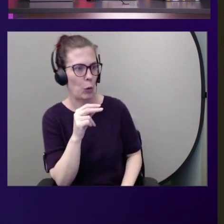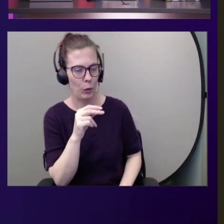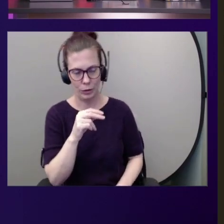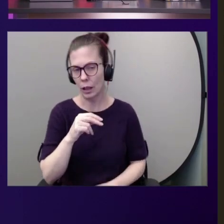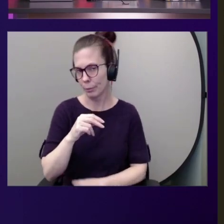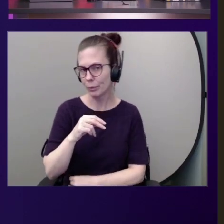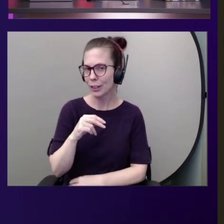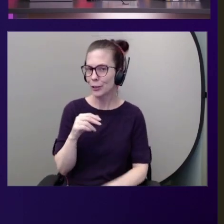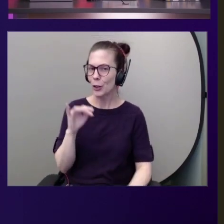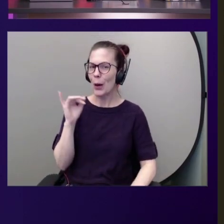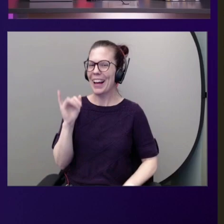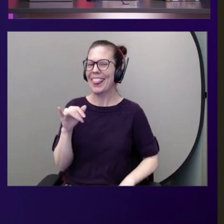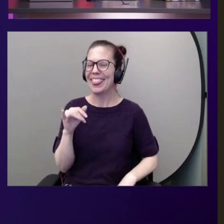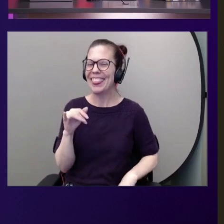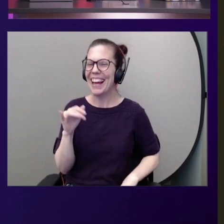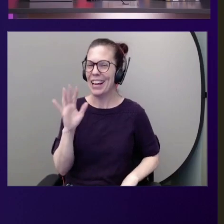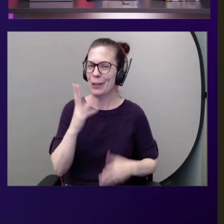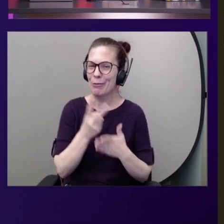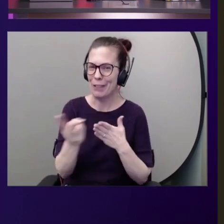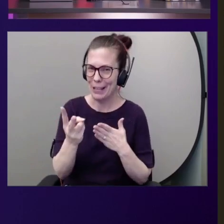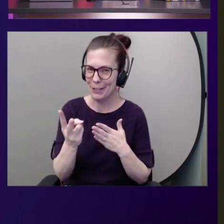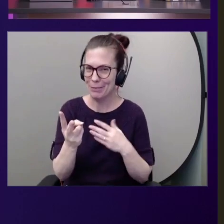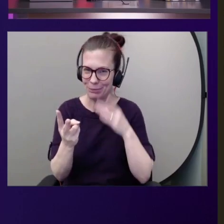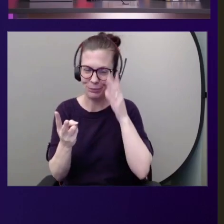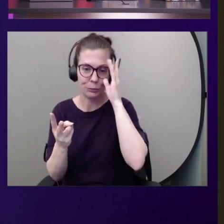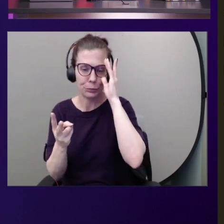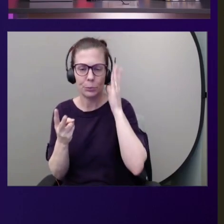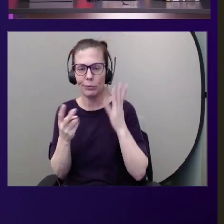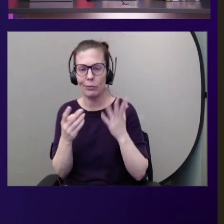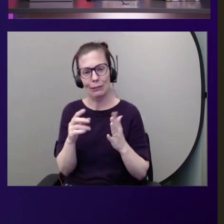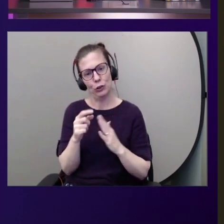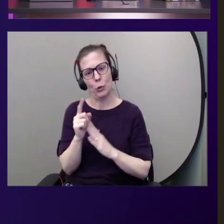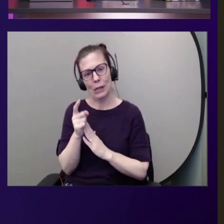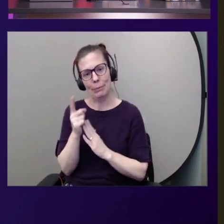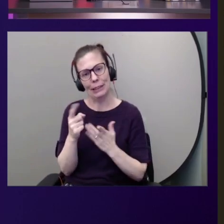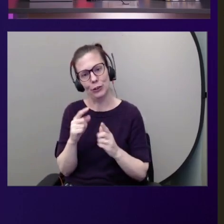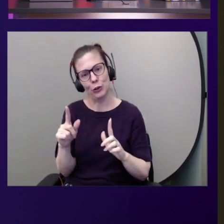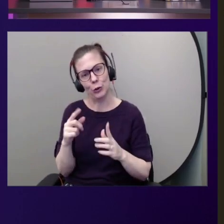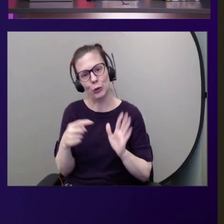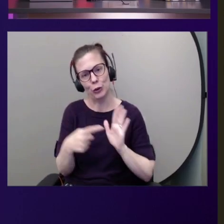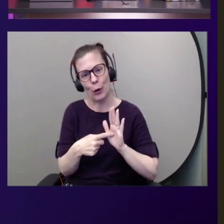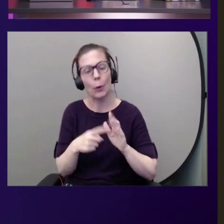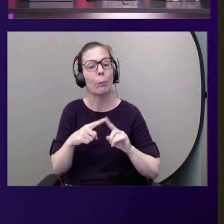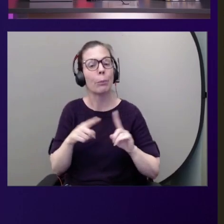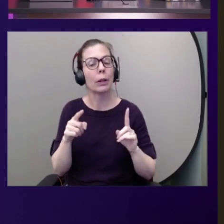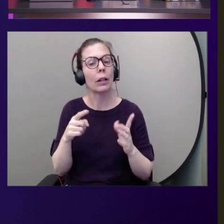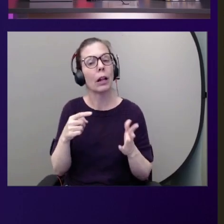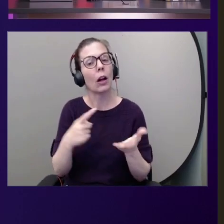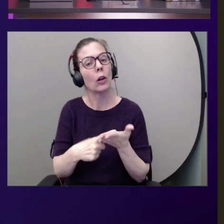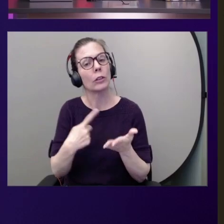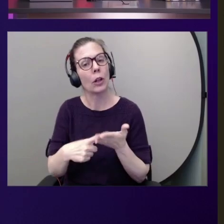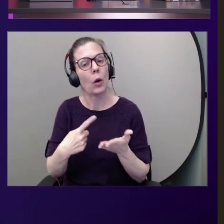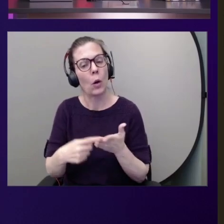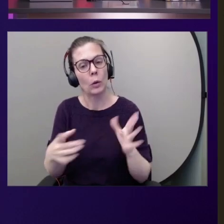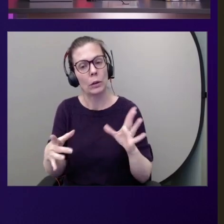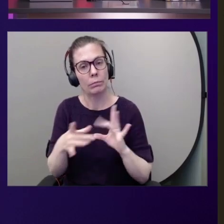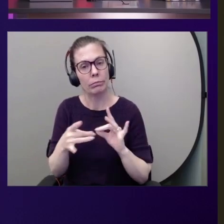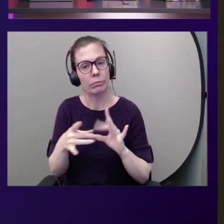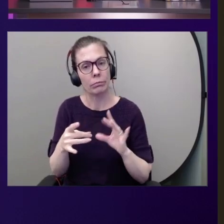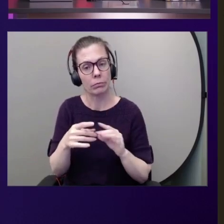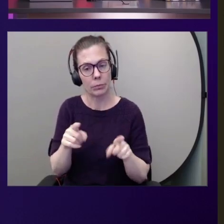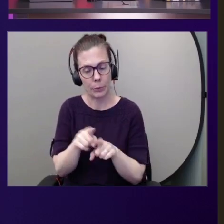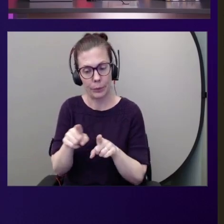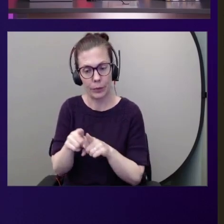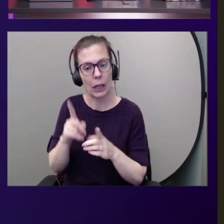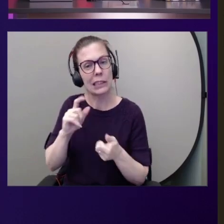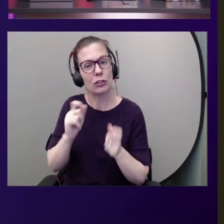is going to fail. It'll take a minute to get there, but I'm also going to talk about, we'll add in here a change